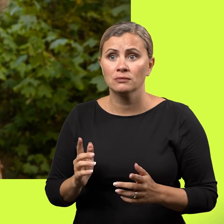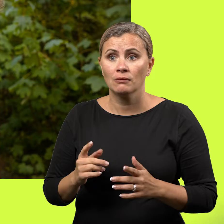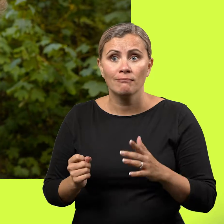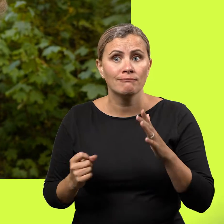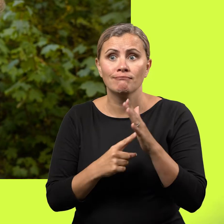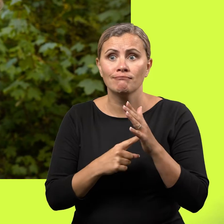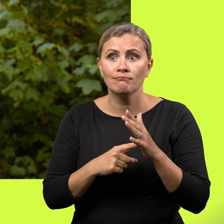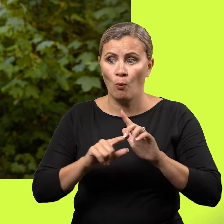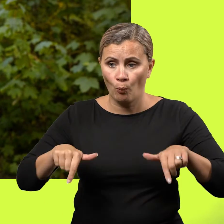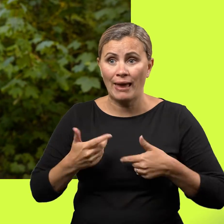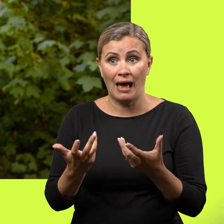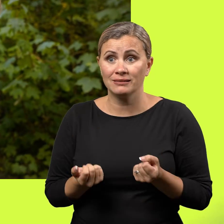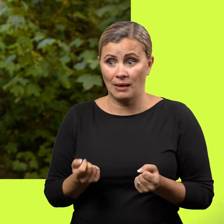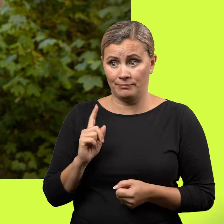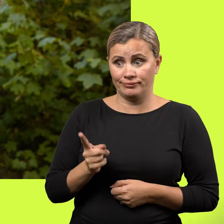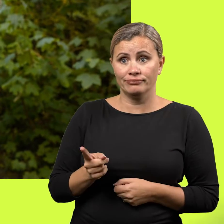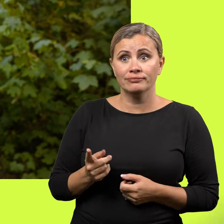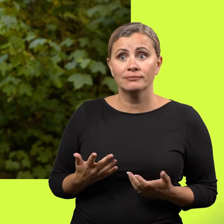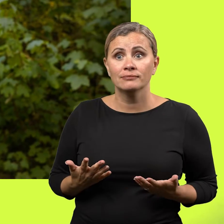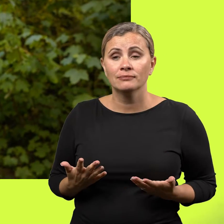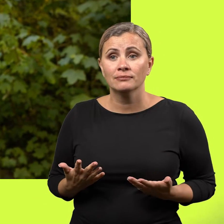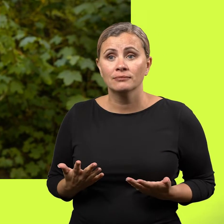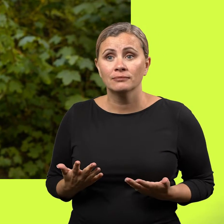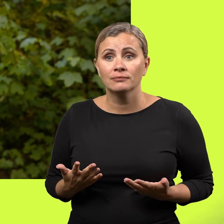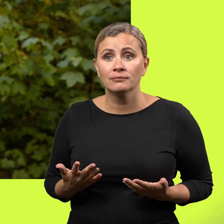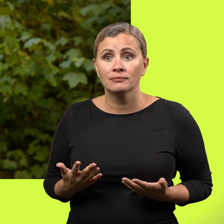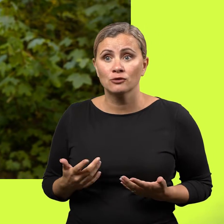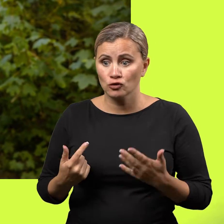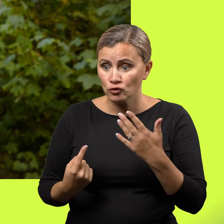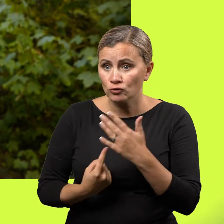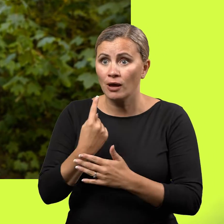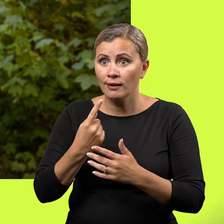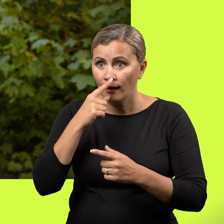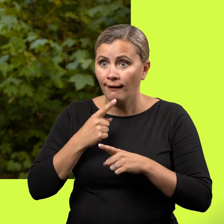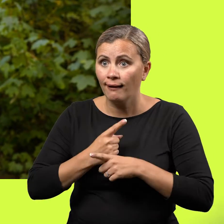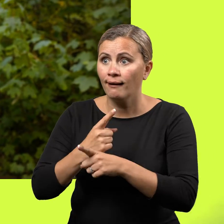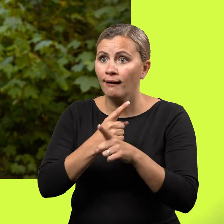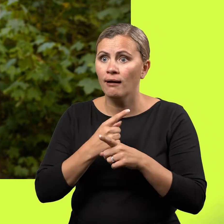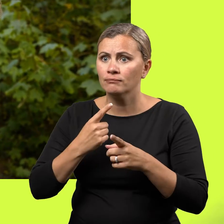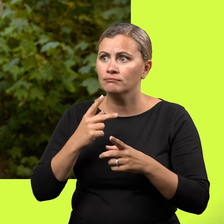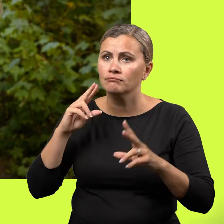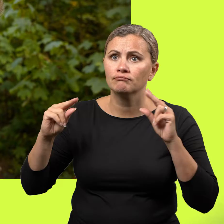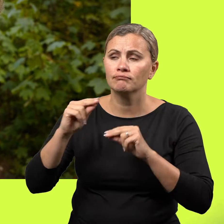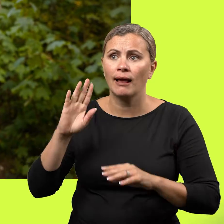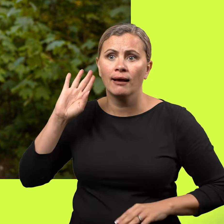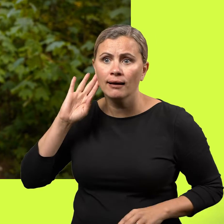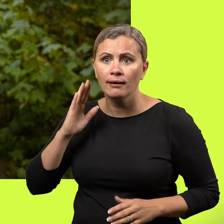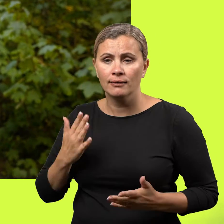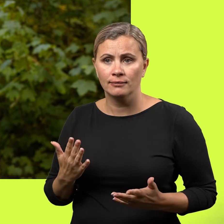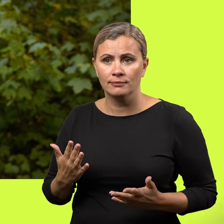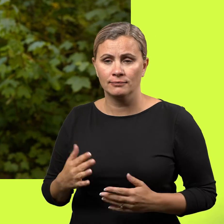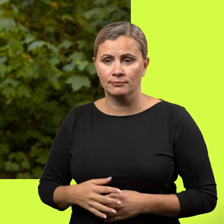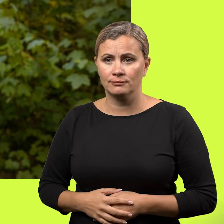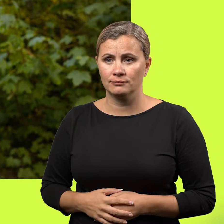that matters is that we accept it as a chance to speak and to be heard.